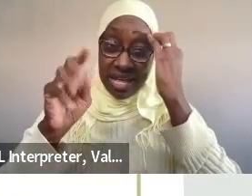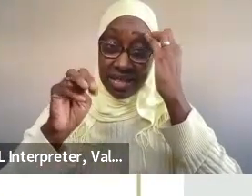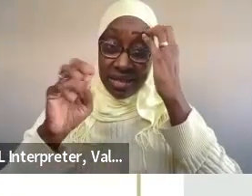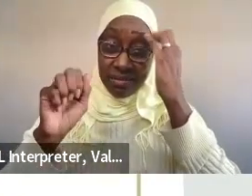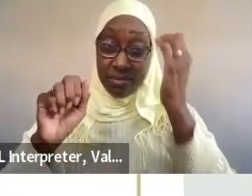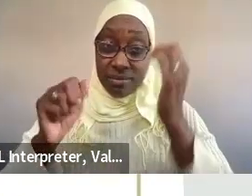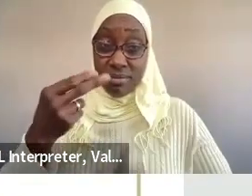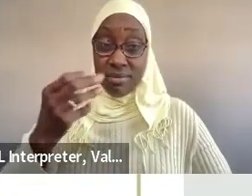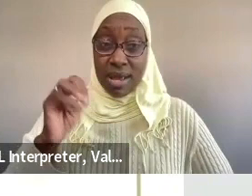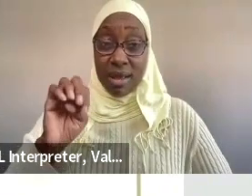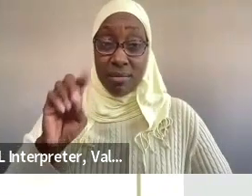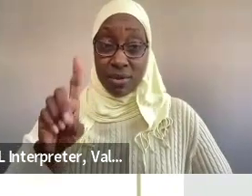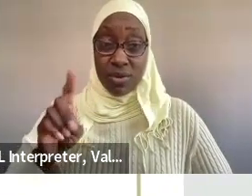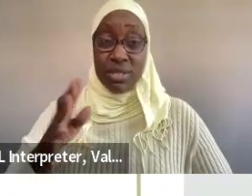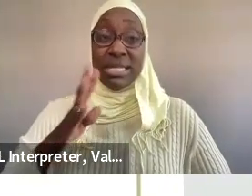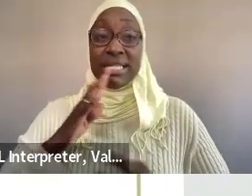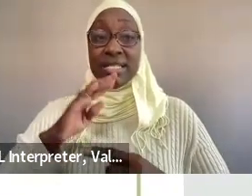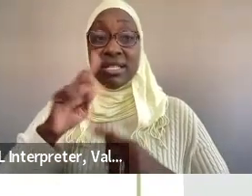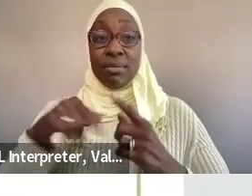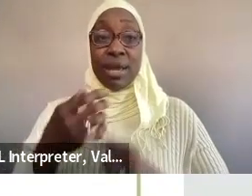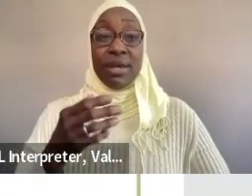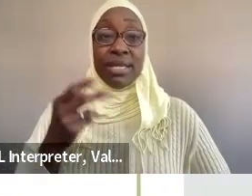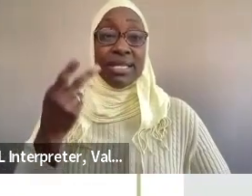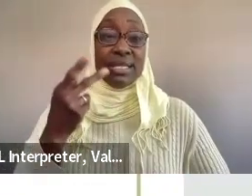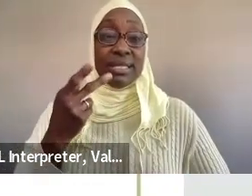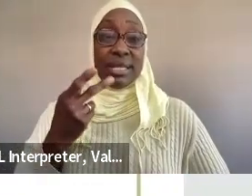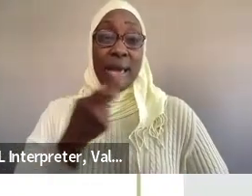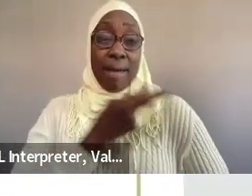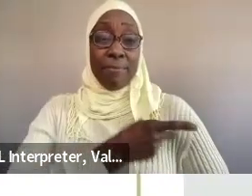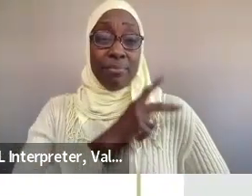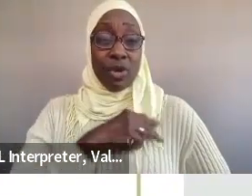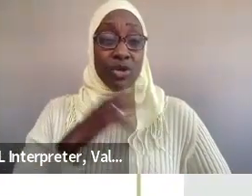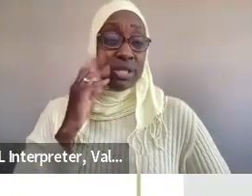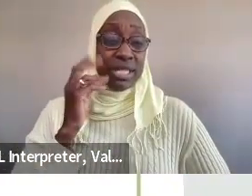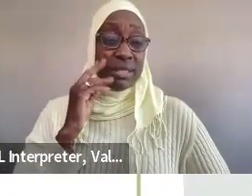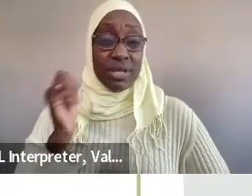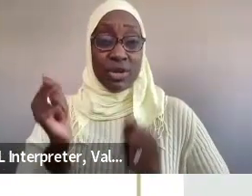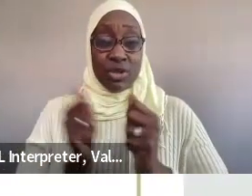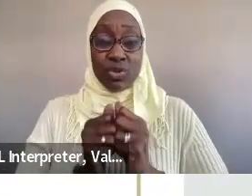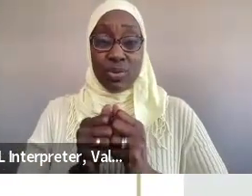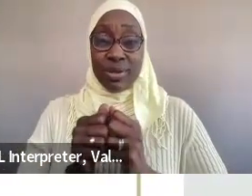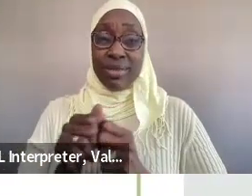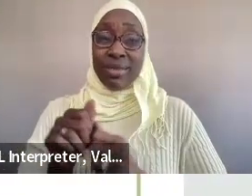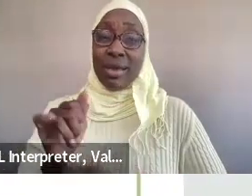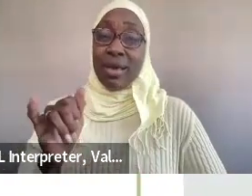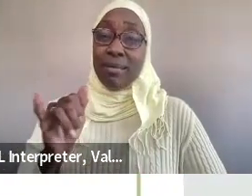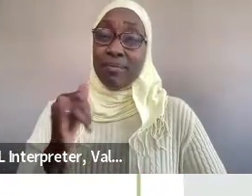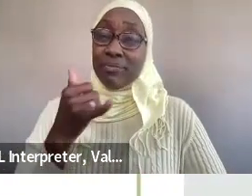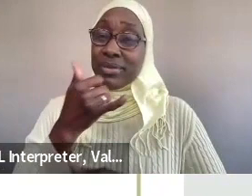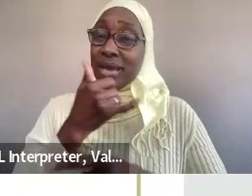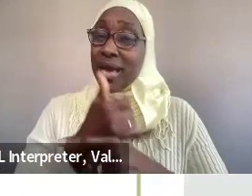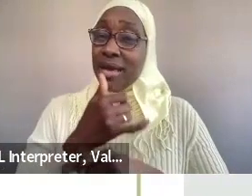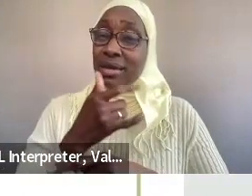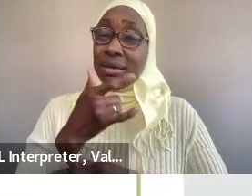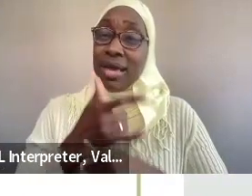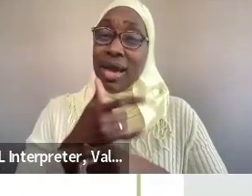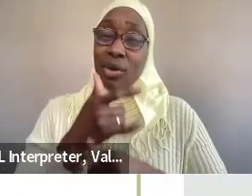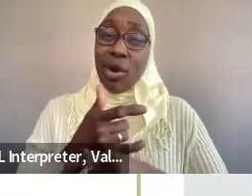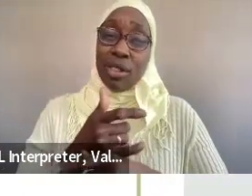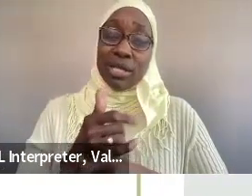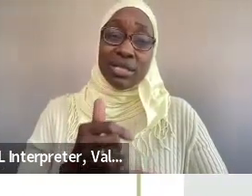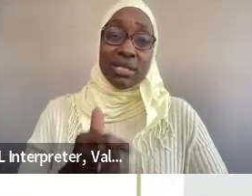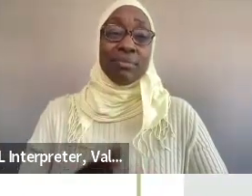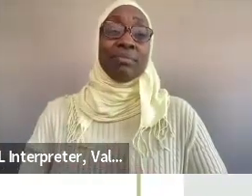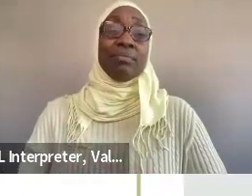personal experience with alcoholism, and he addressed how it can be overcome. And he even gave us insight on